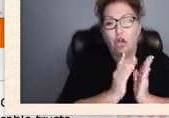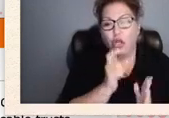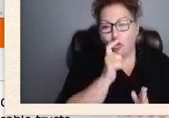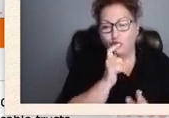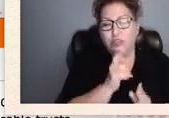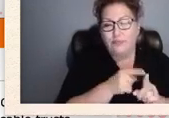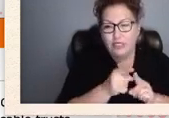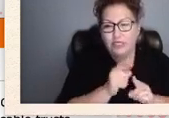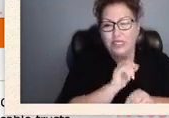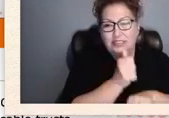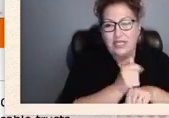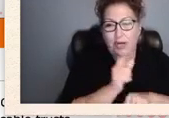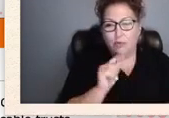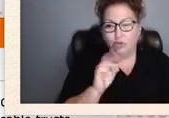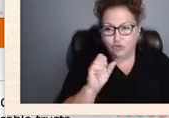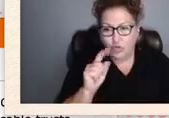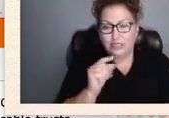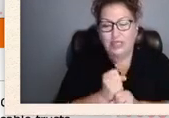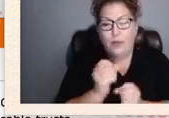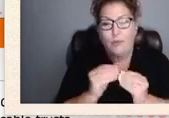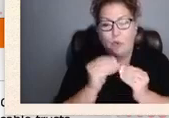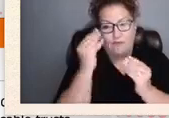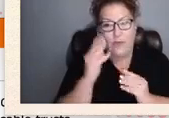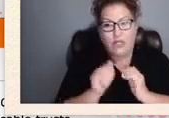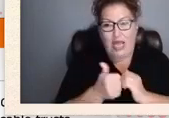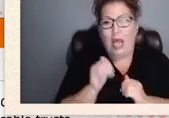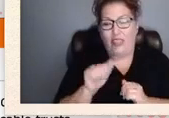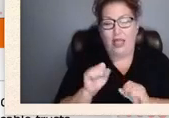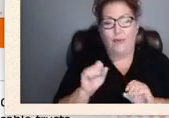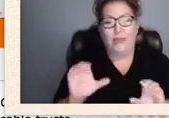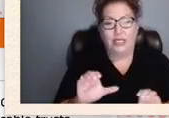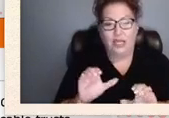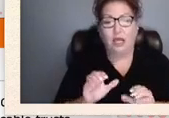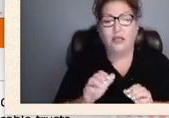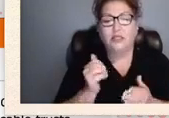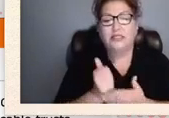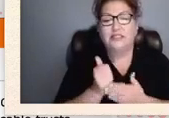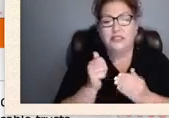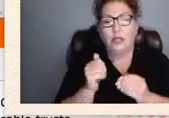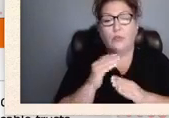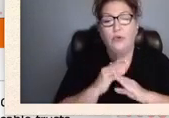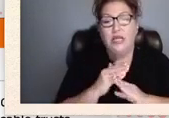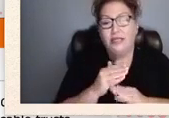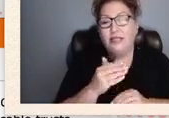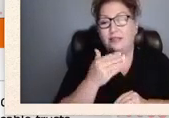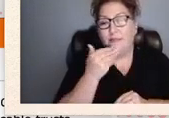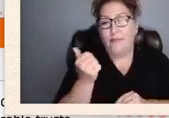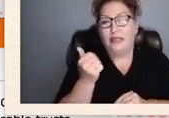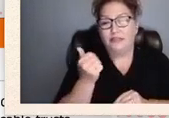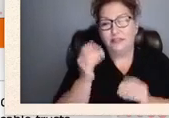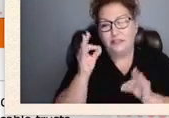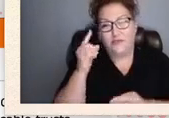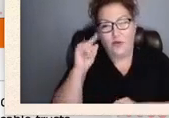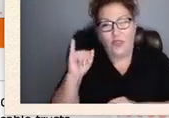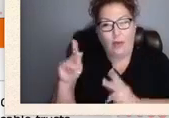more information on how the trust can be administered to assist protecting the best interests of an individual with a disability. This is different from an